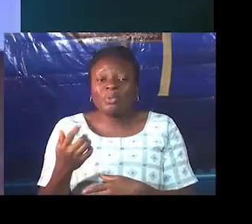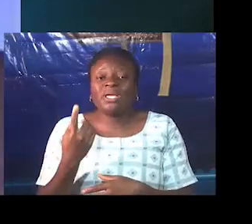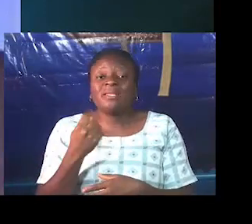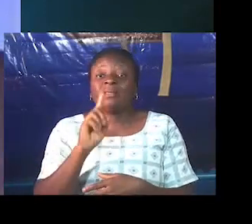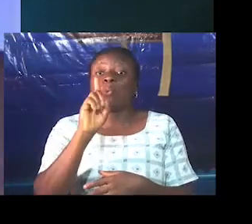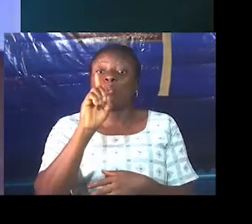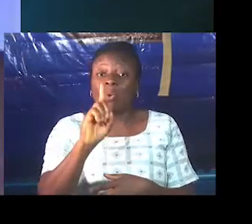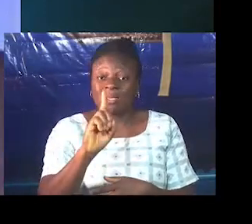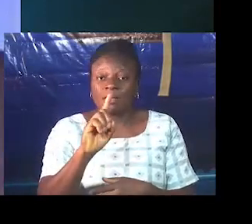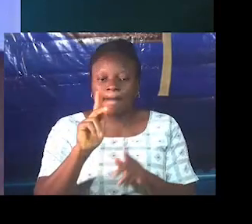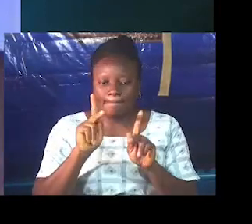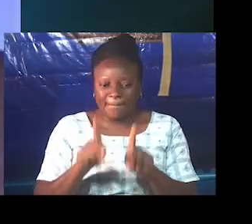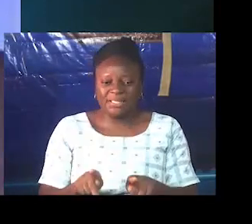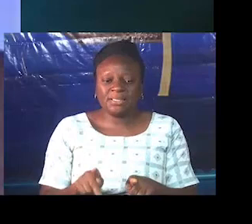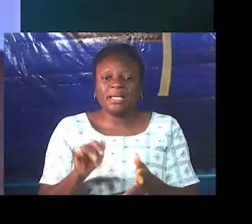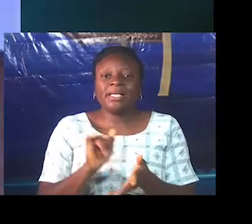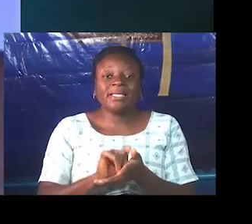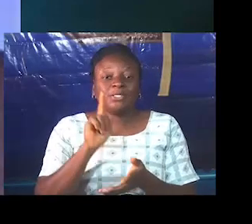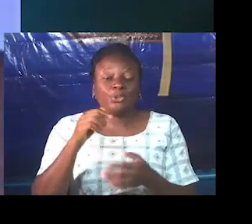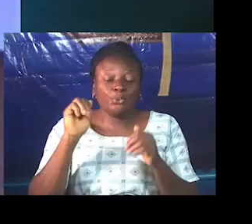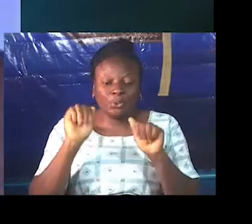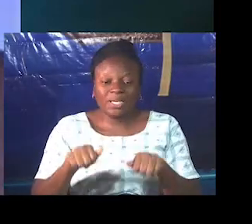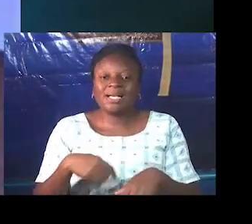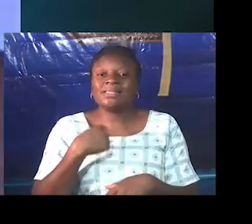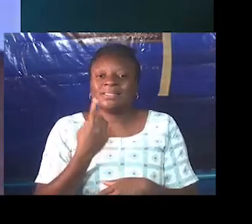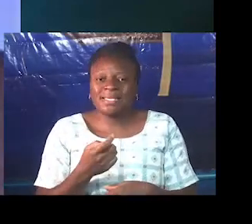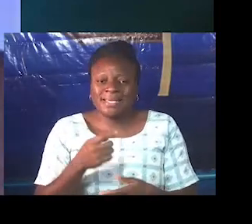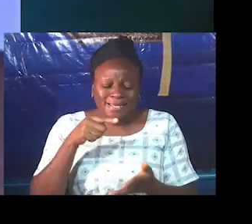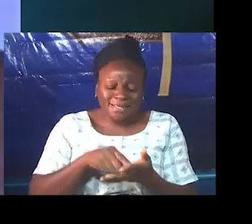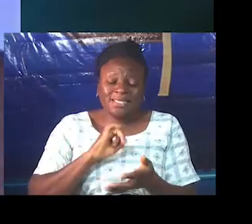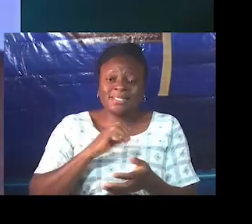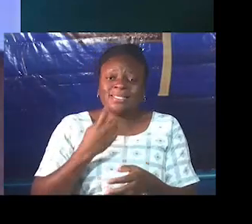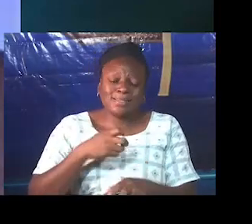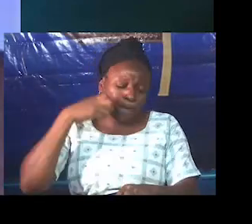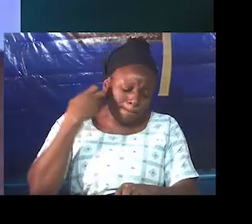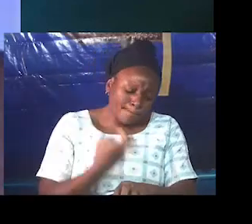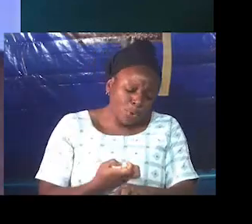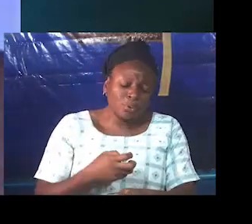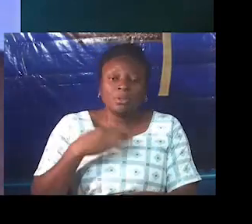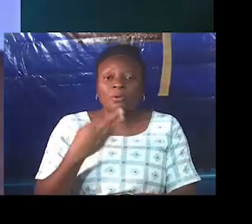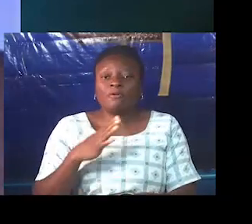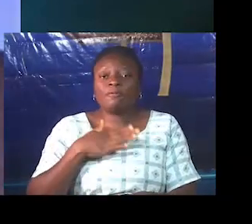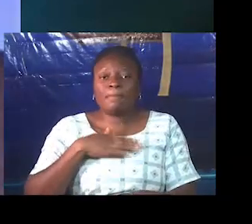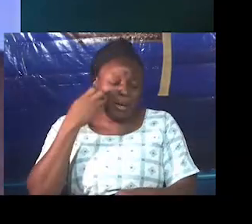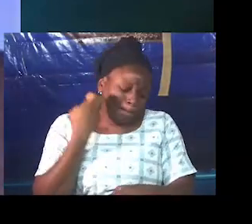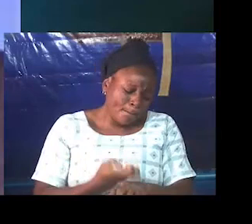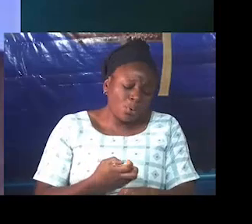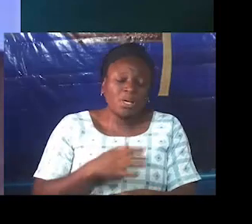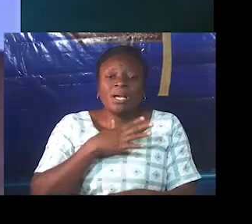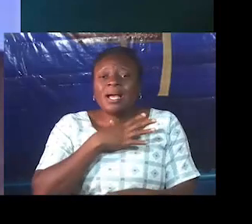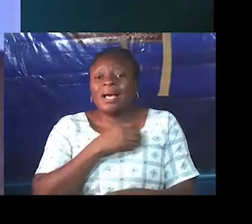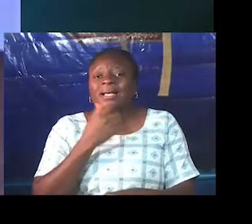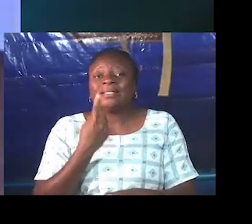bone of my bones and the flesh of my flesh? How can you be so definite